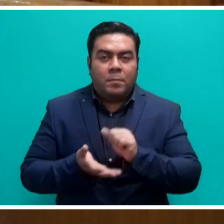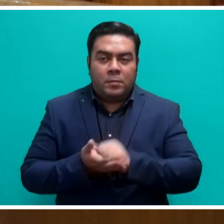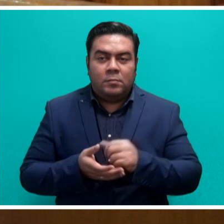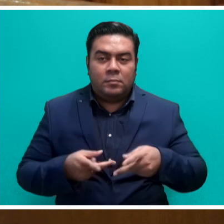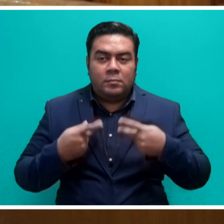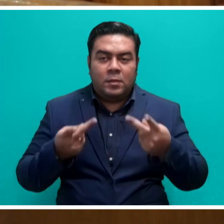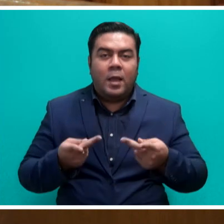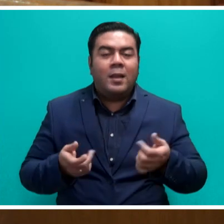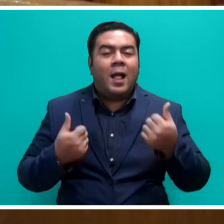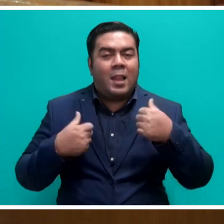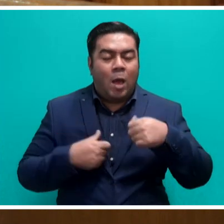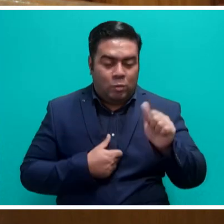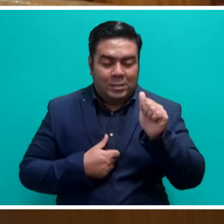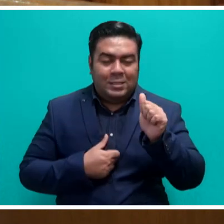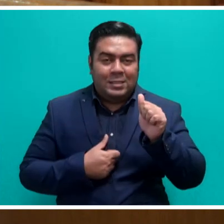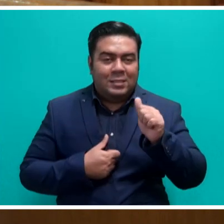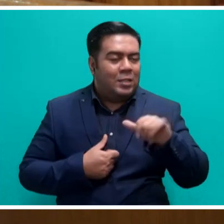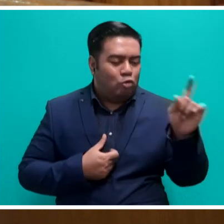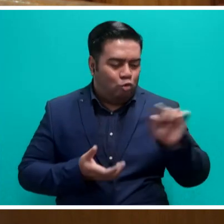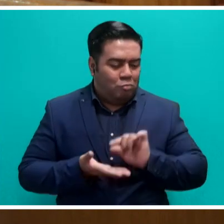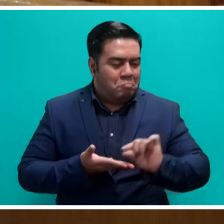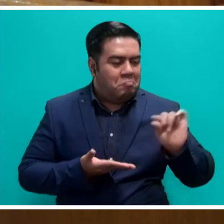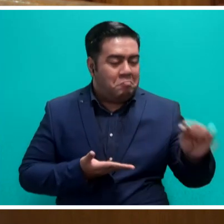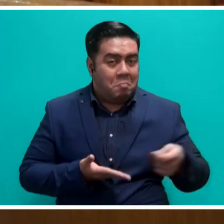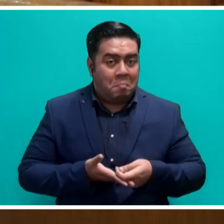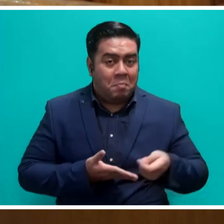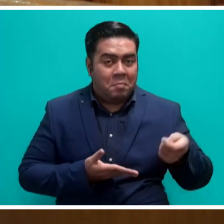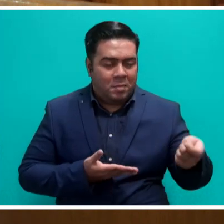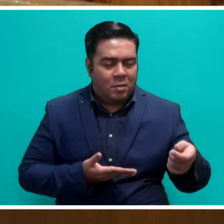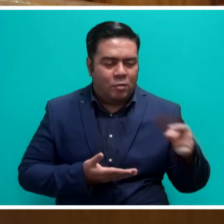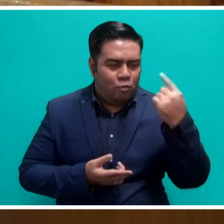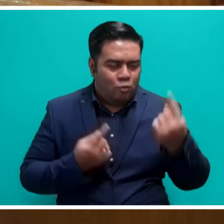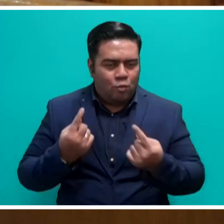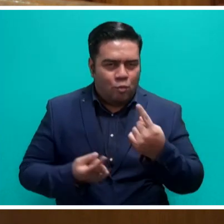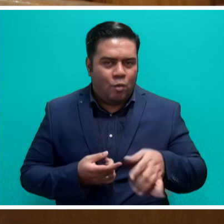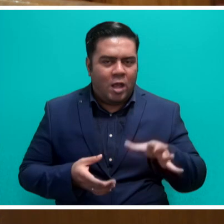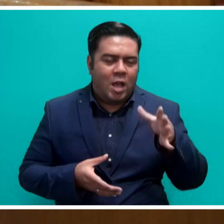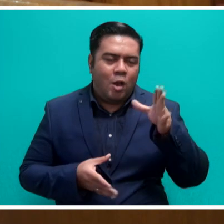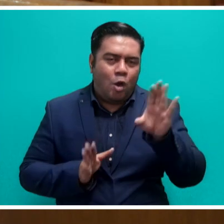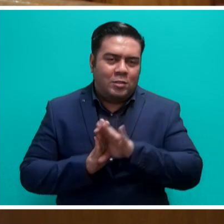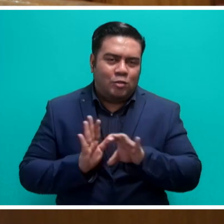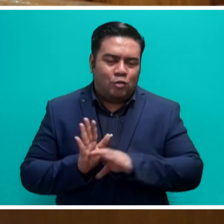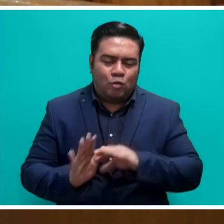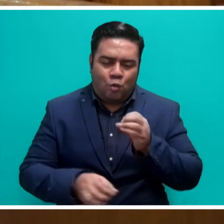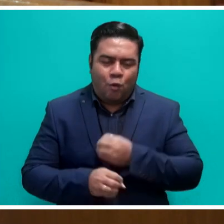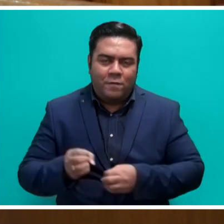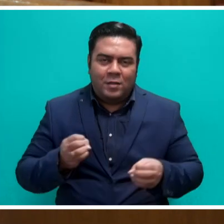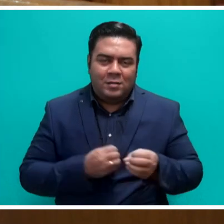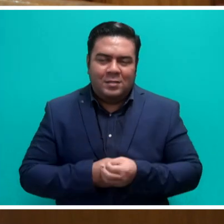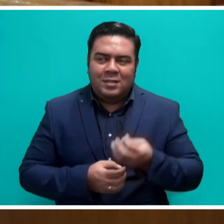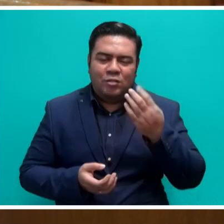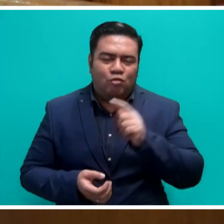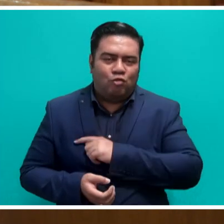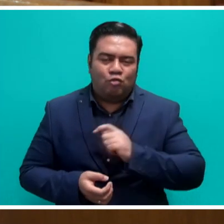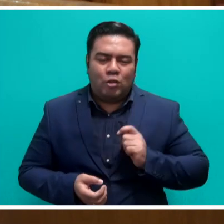and allowances that should be payable to all constitutional officers under its responsibility